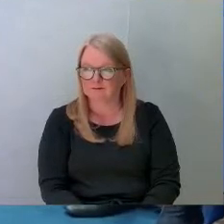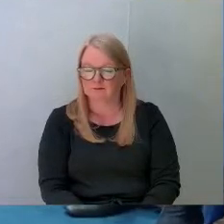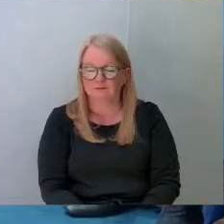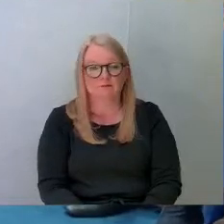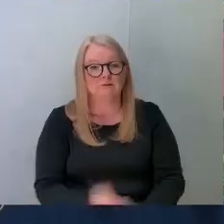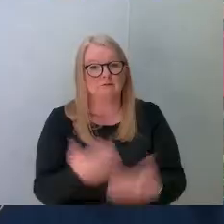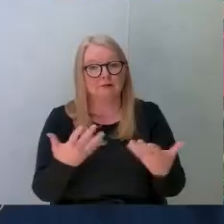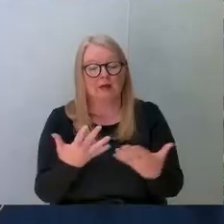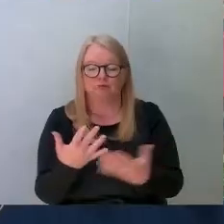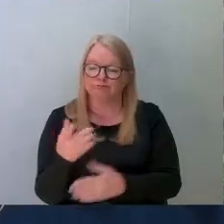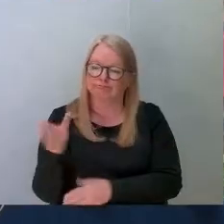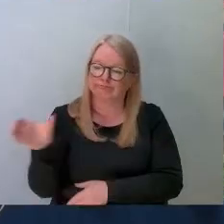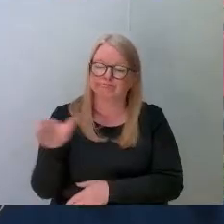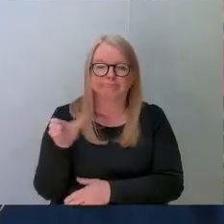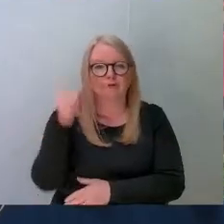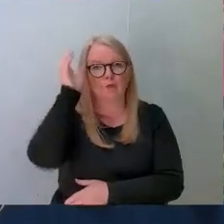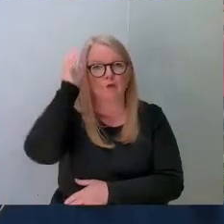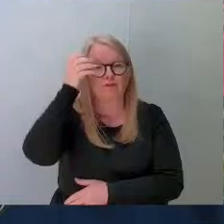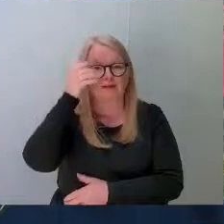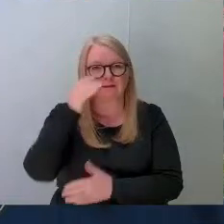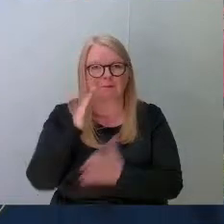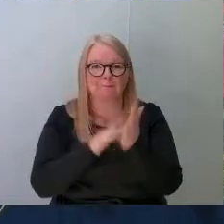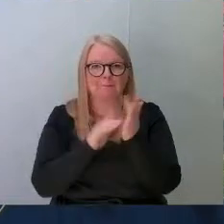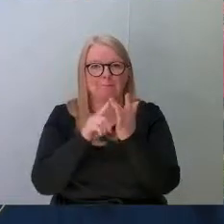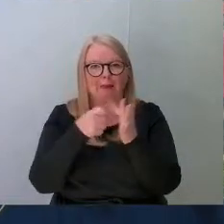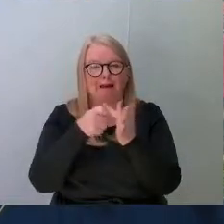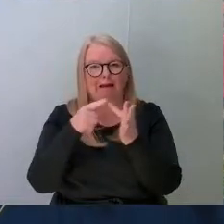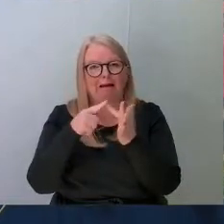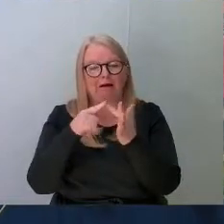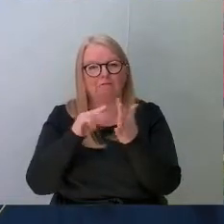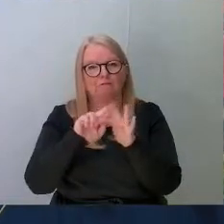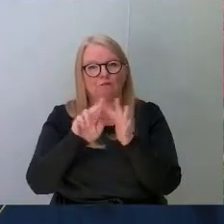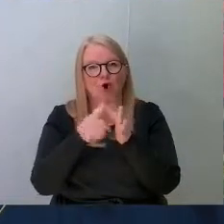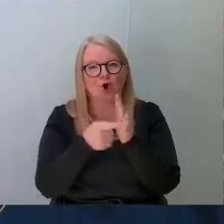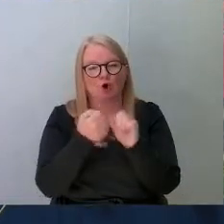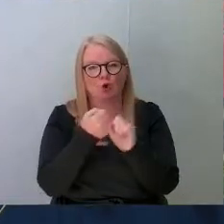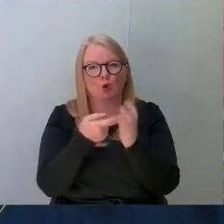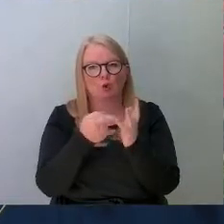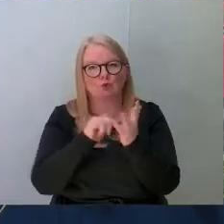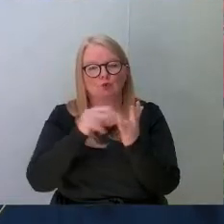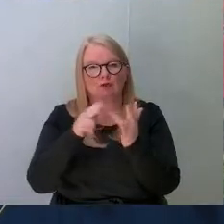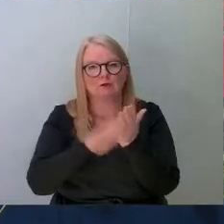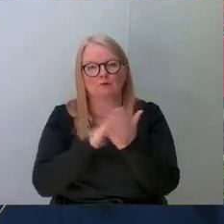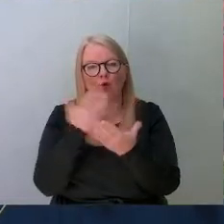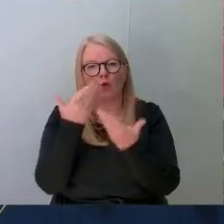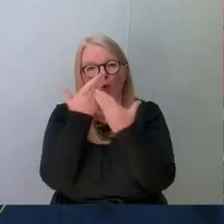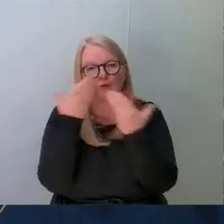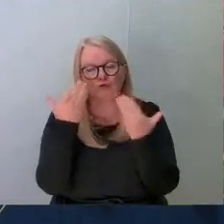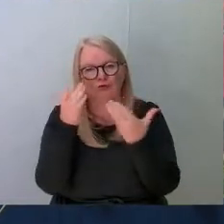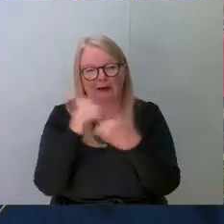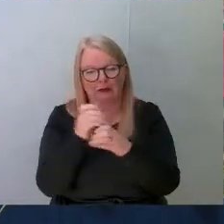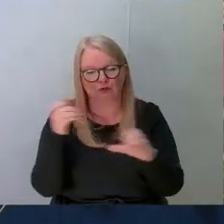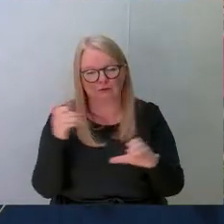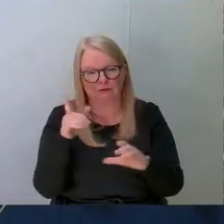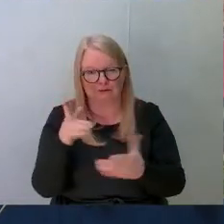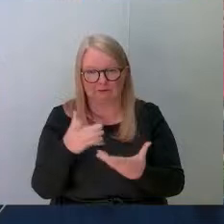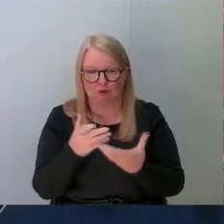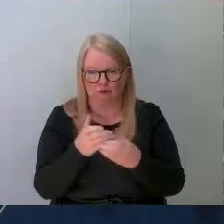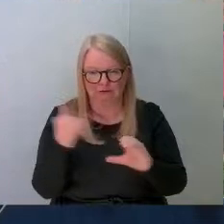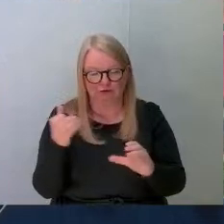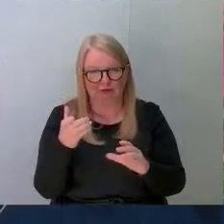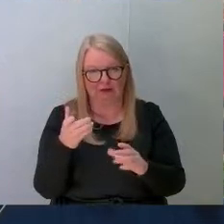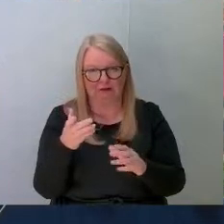I now call upon Professor Sir Mike Ferguson to present the honorary graduate for the degree of Doctor